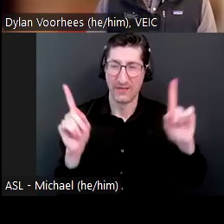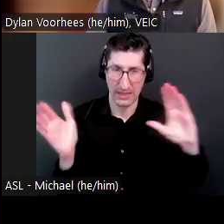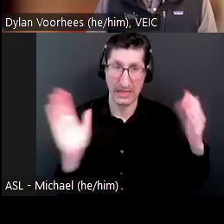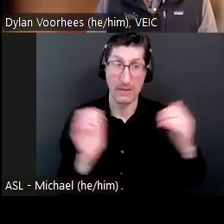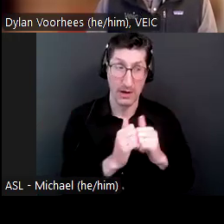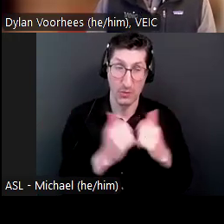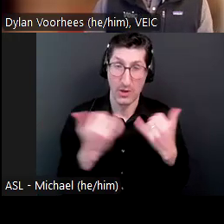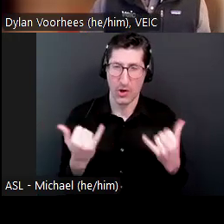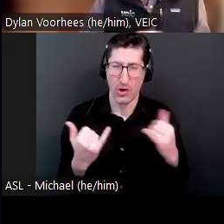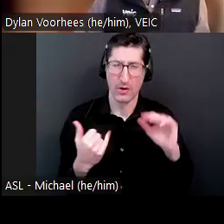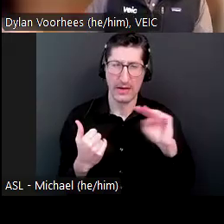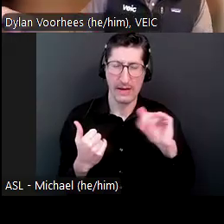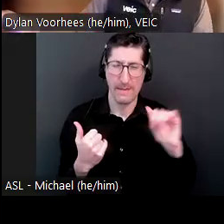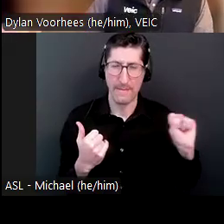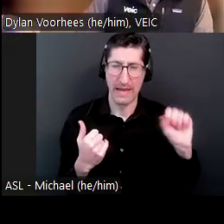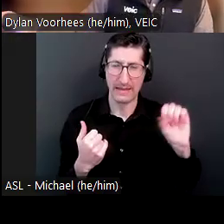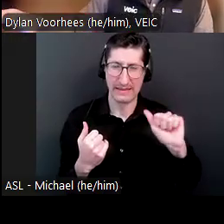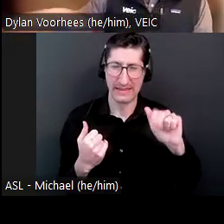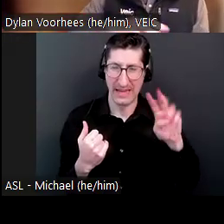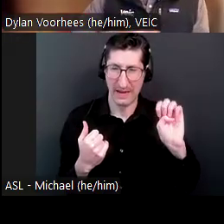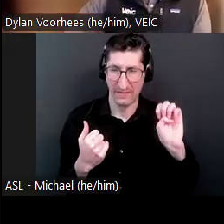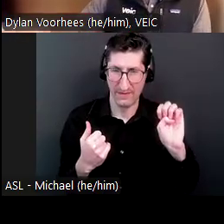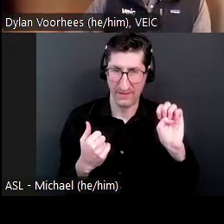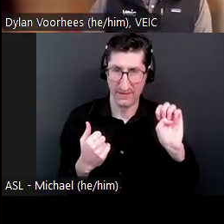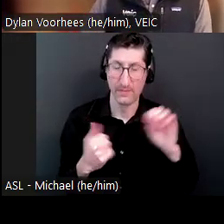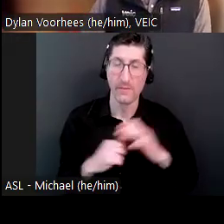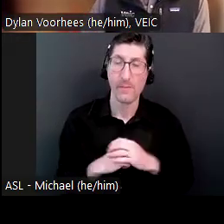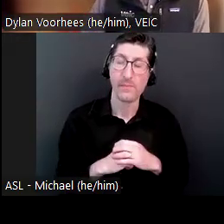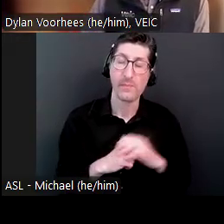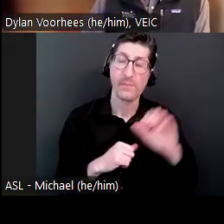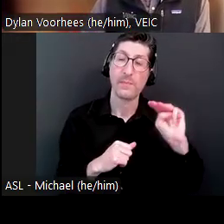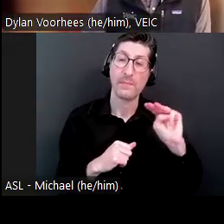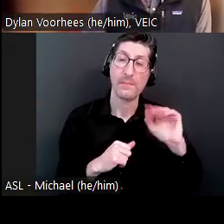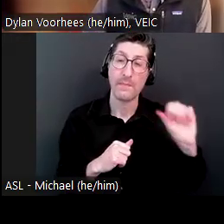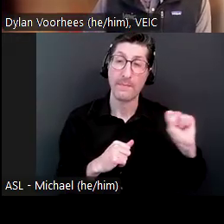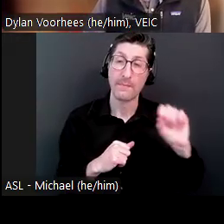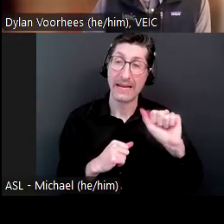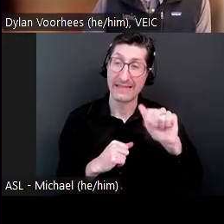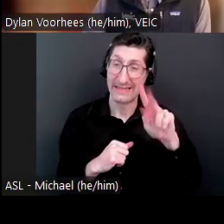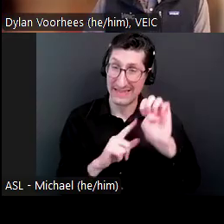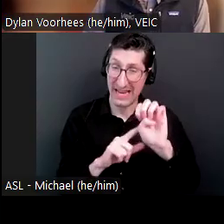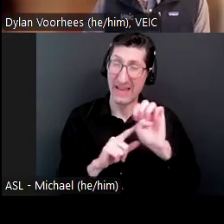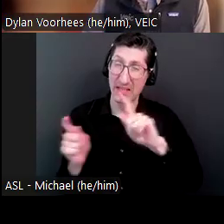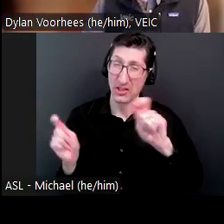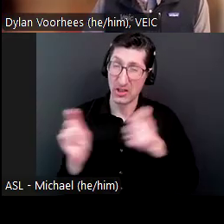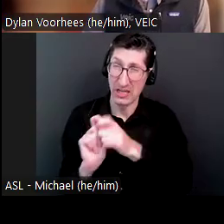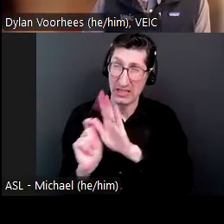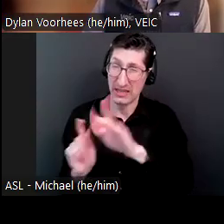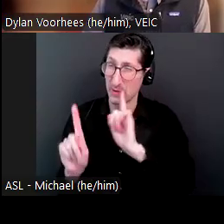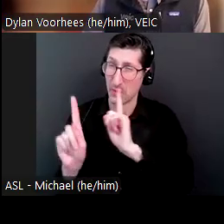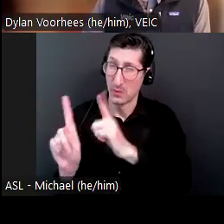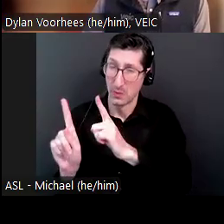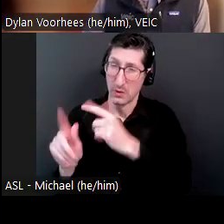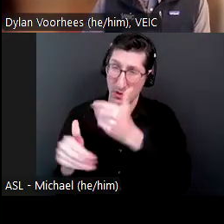Save currently. They're directionally, Mass Save is moving in directionally a similar direction to what